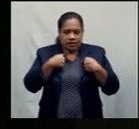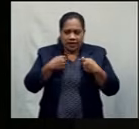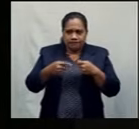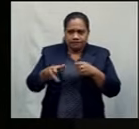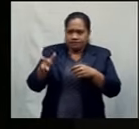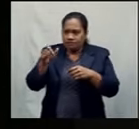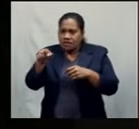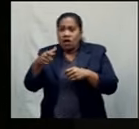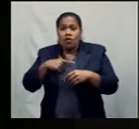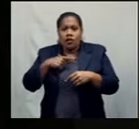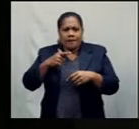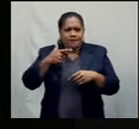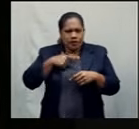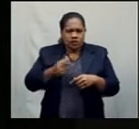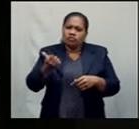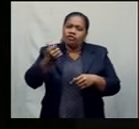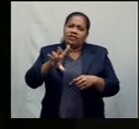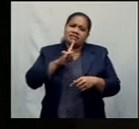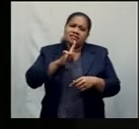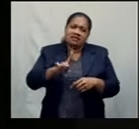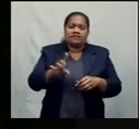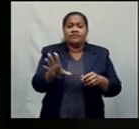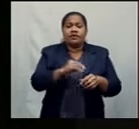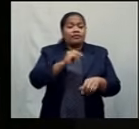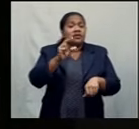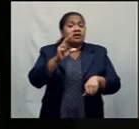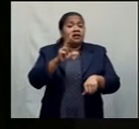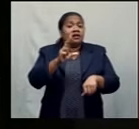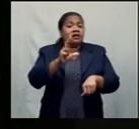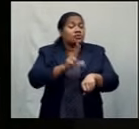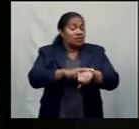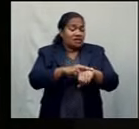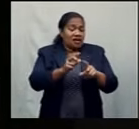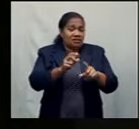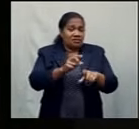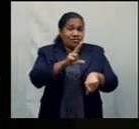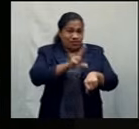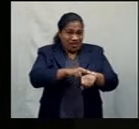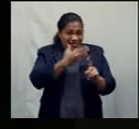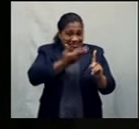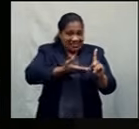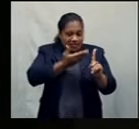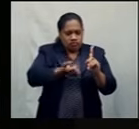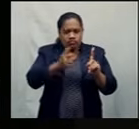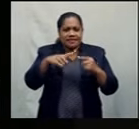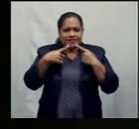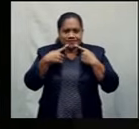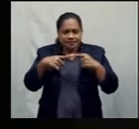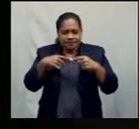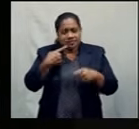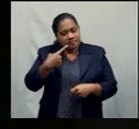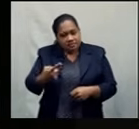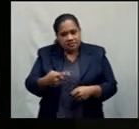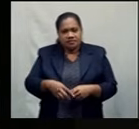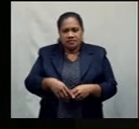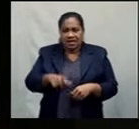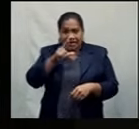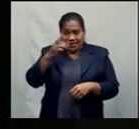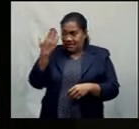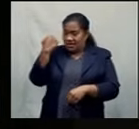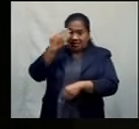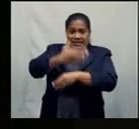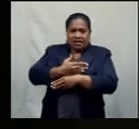was predicted by the Permanent Secretary for Health, Dr. James Fong, who also stated last night that we now have